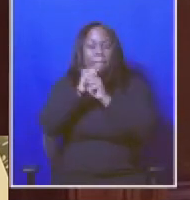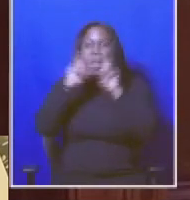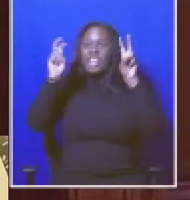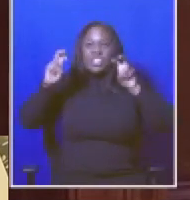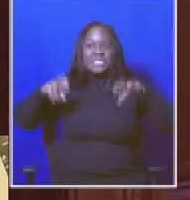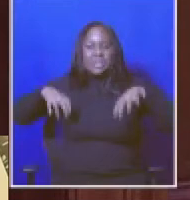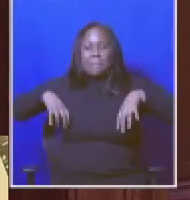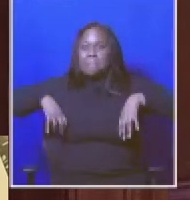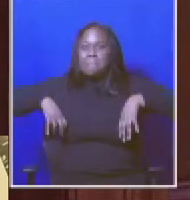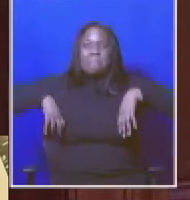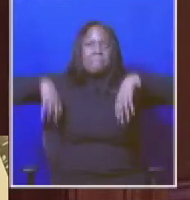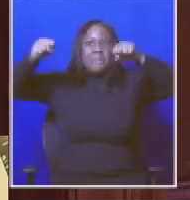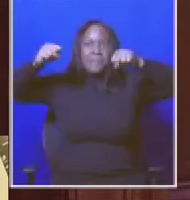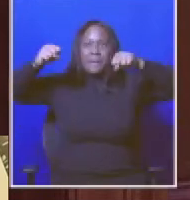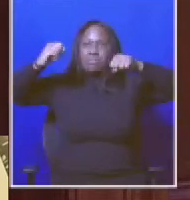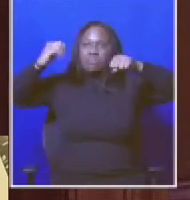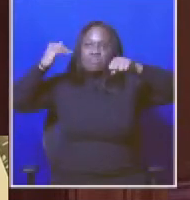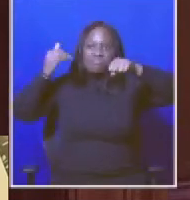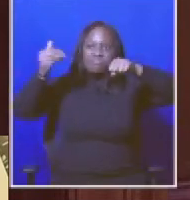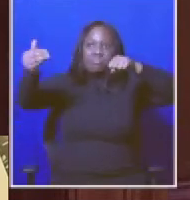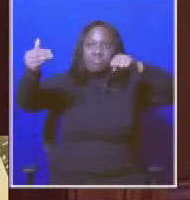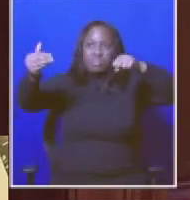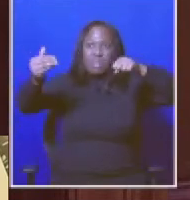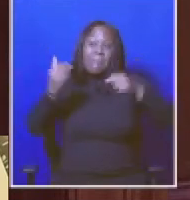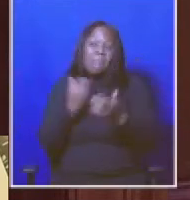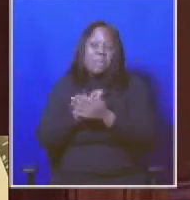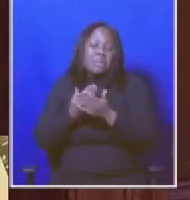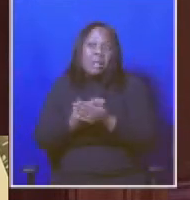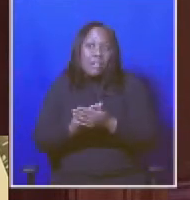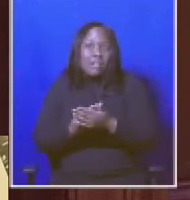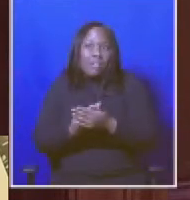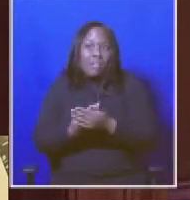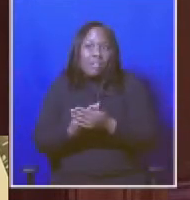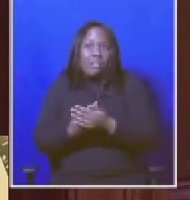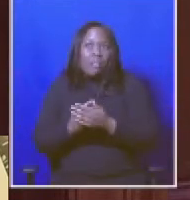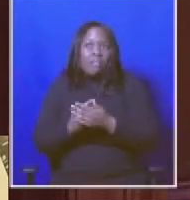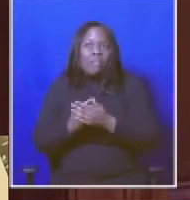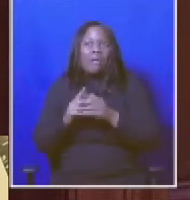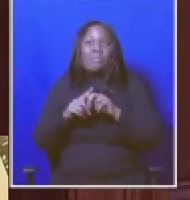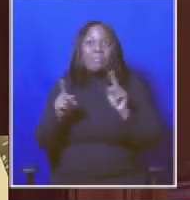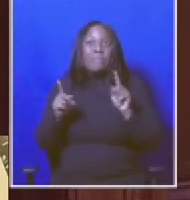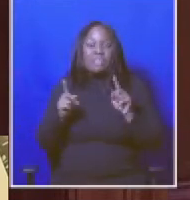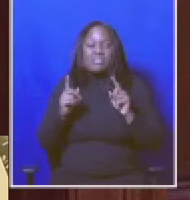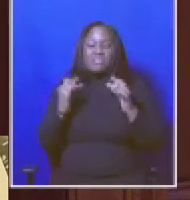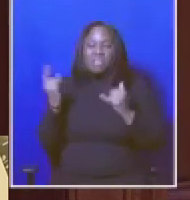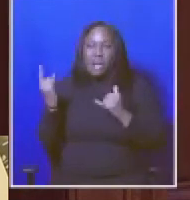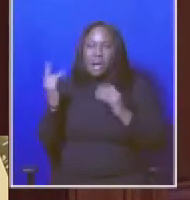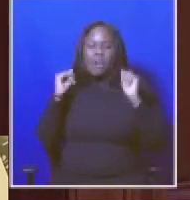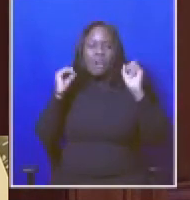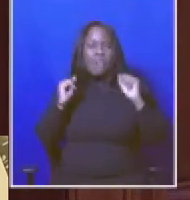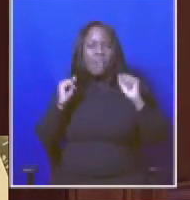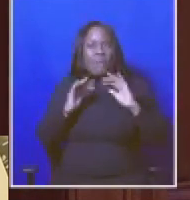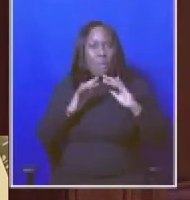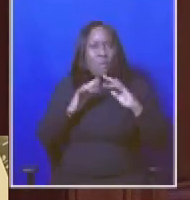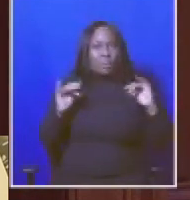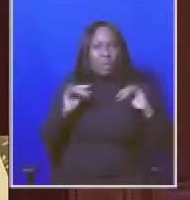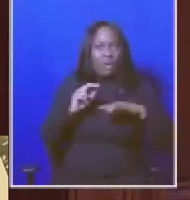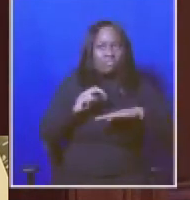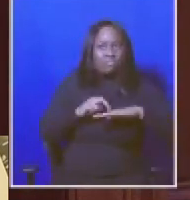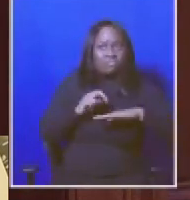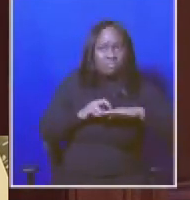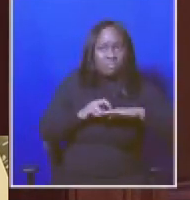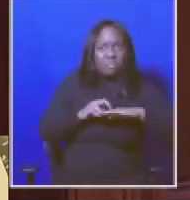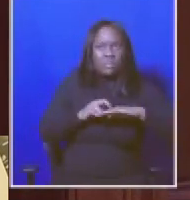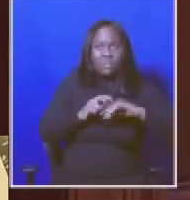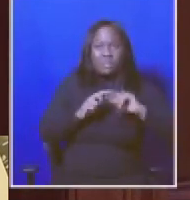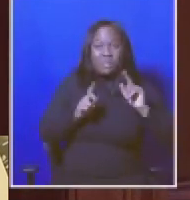side. Now, when I go back to the beginning, with the delivery of essential services, which is water, amongst others, we're currently